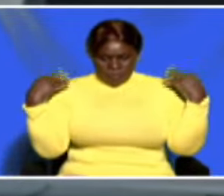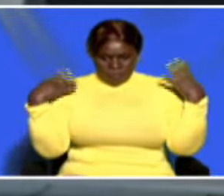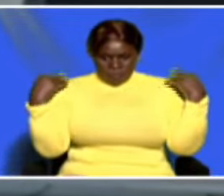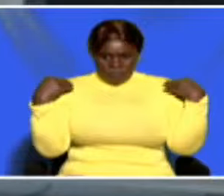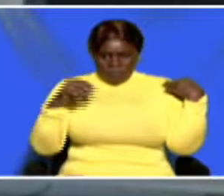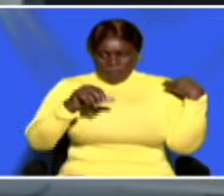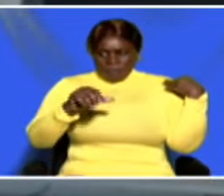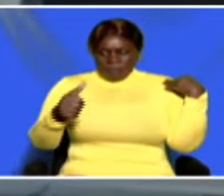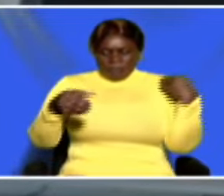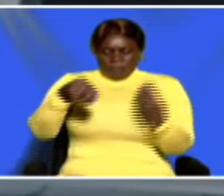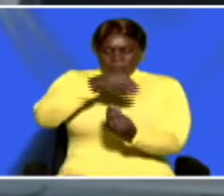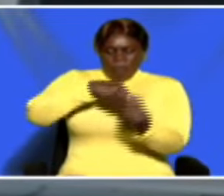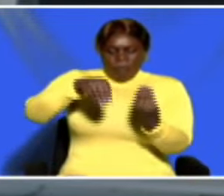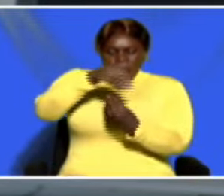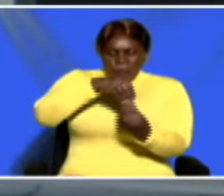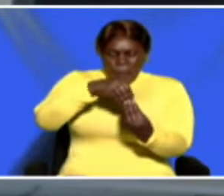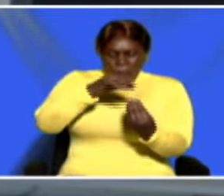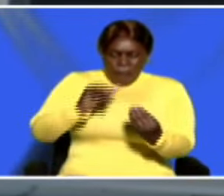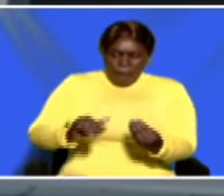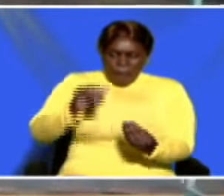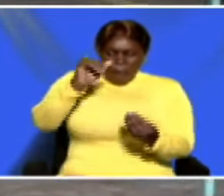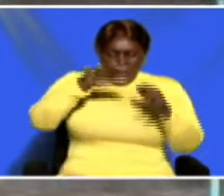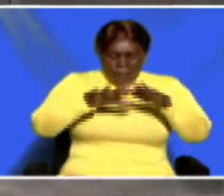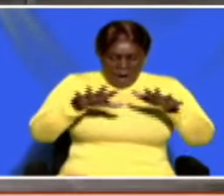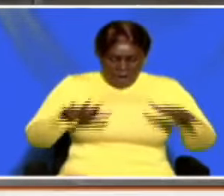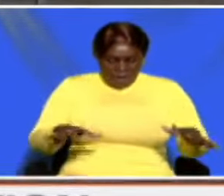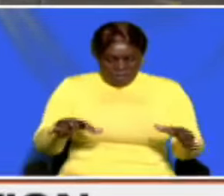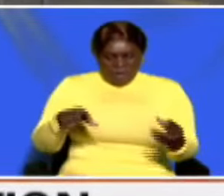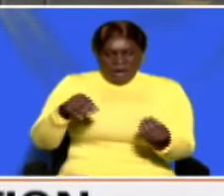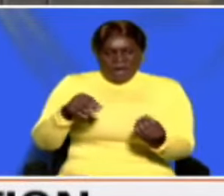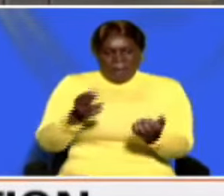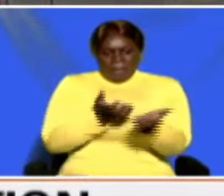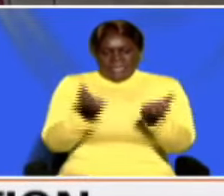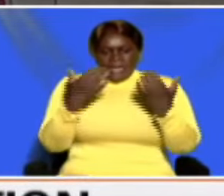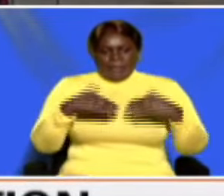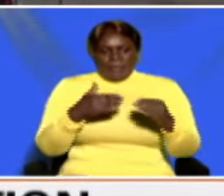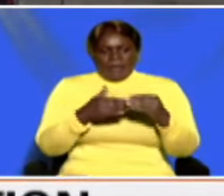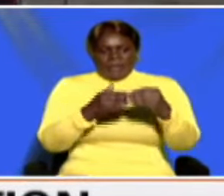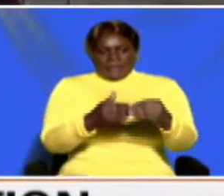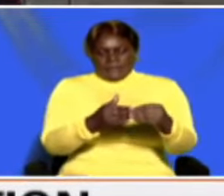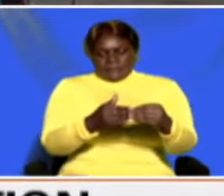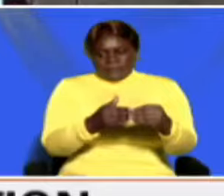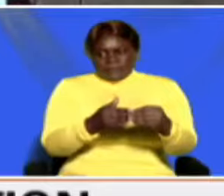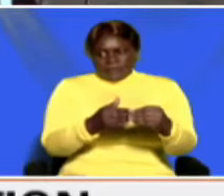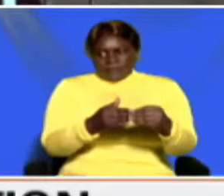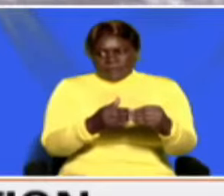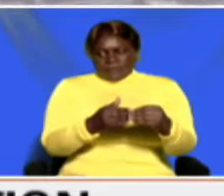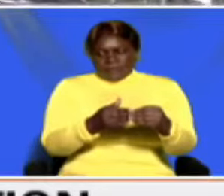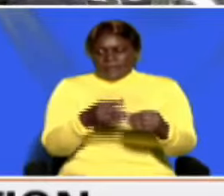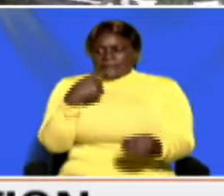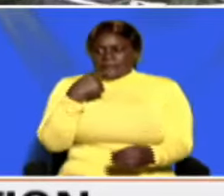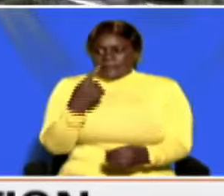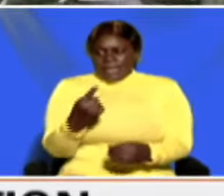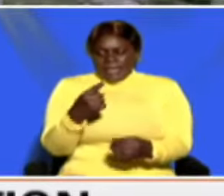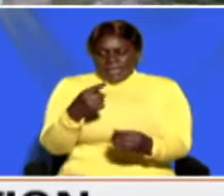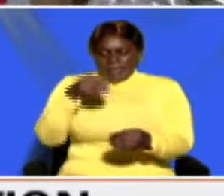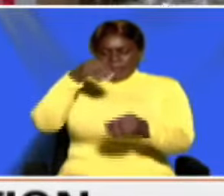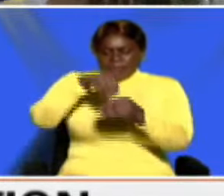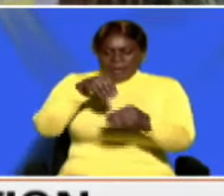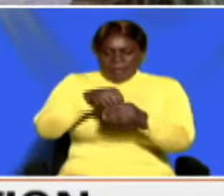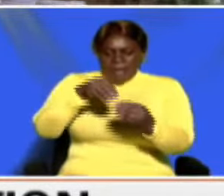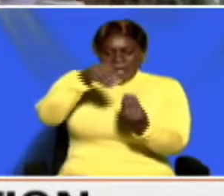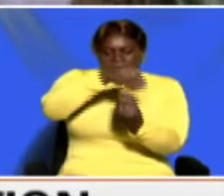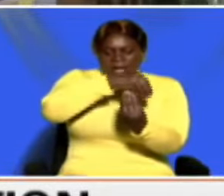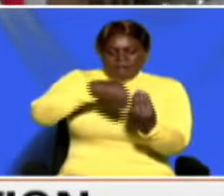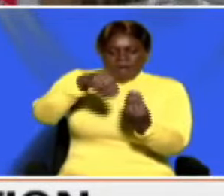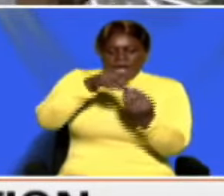in avocado export market. Now, the investors led by Alubnai Jinadu have noted that investments in the